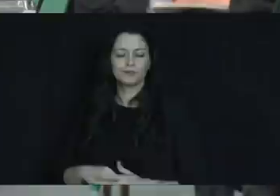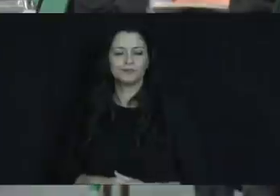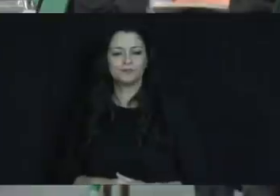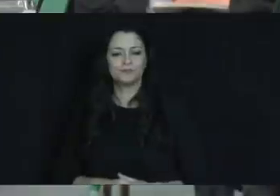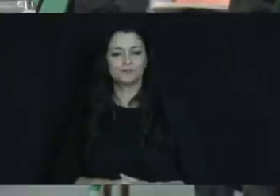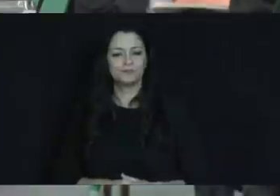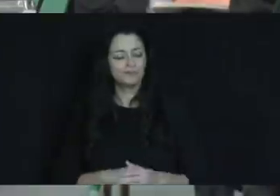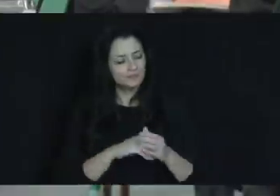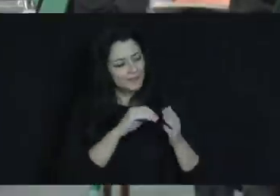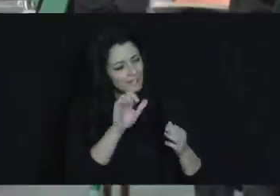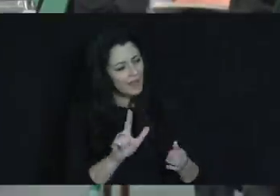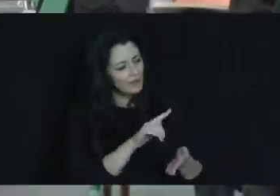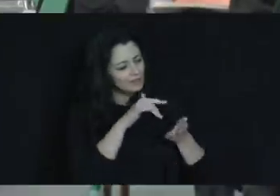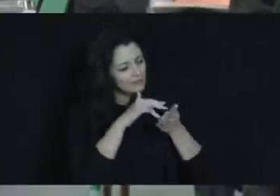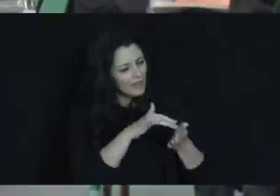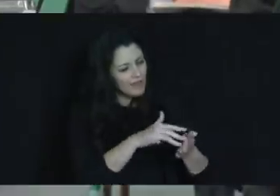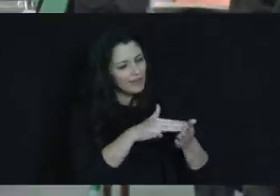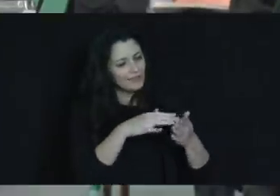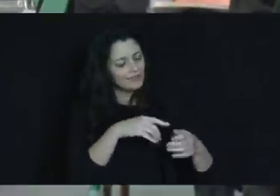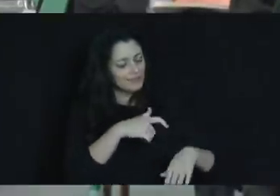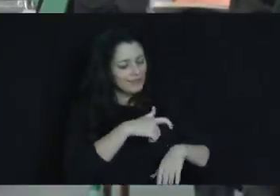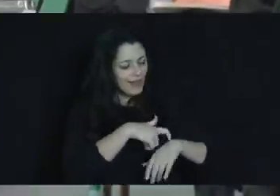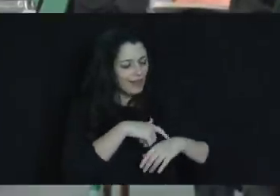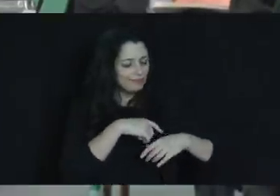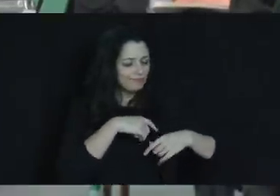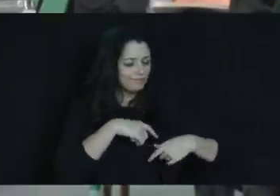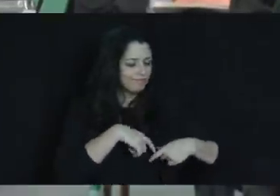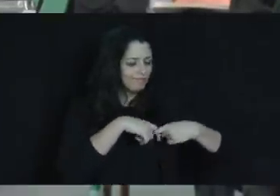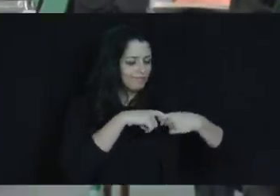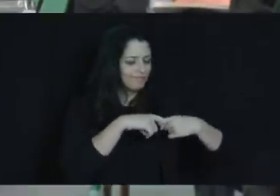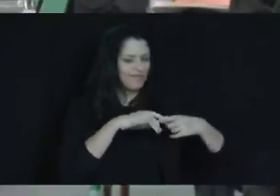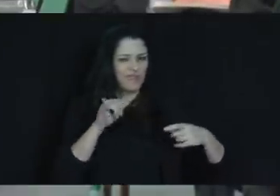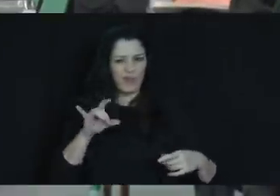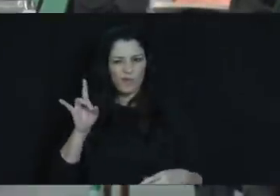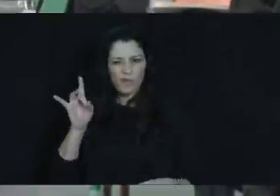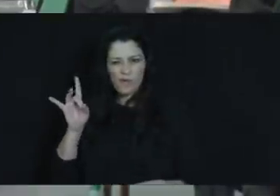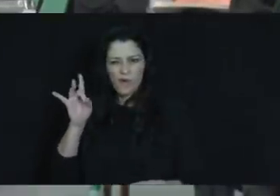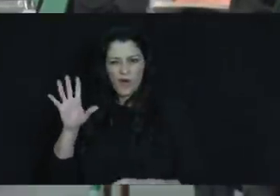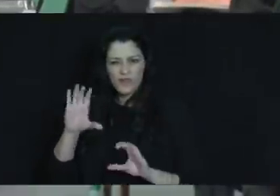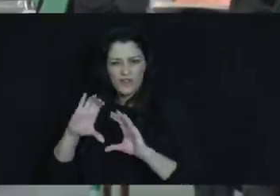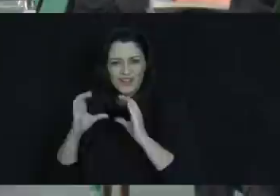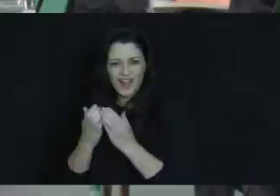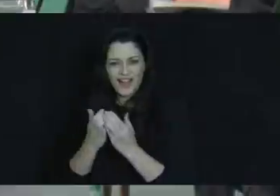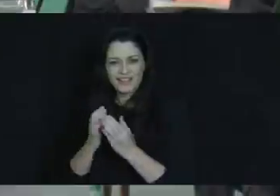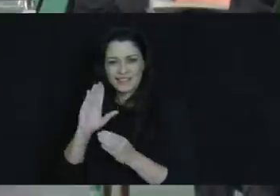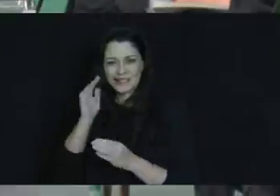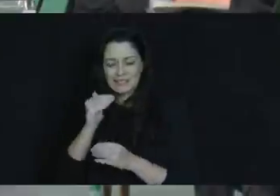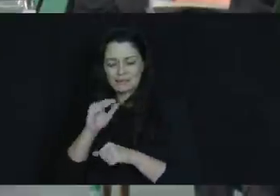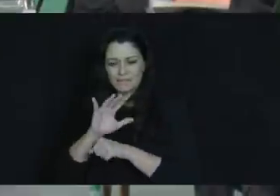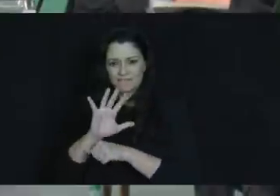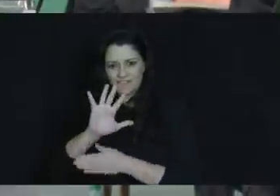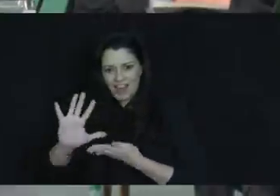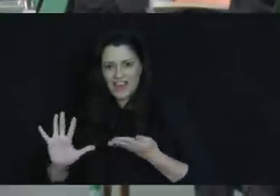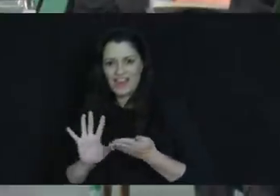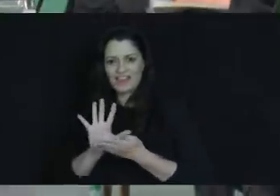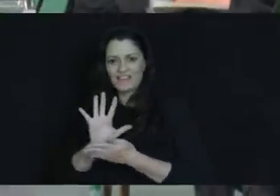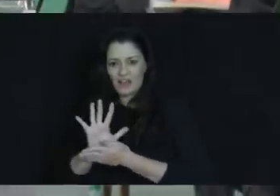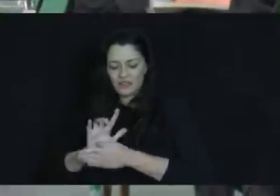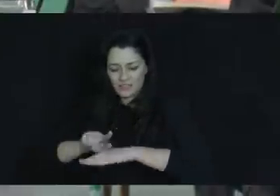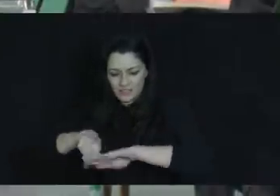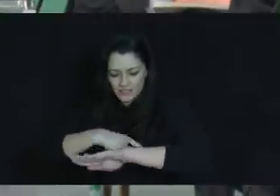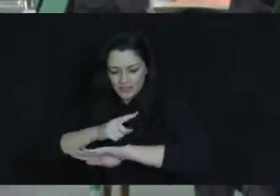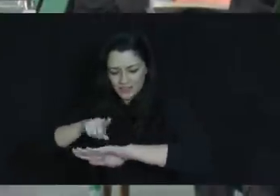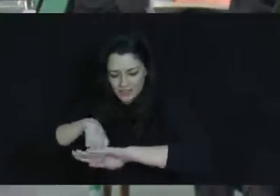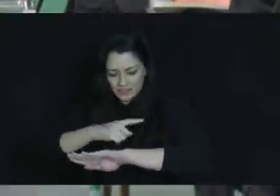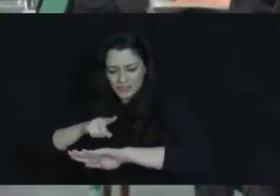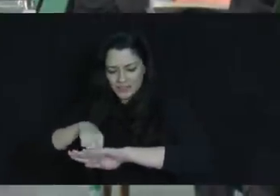at the library, and even during that one brutal class that always seemed to last 5 hours instead of the allotted hour